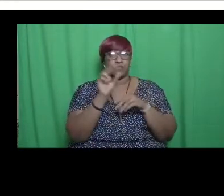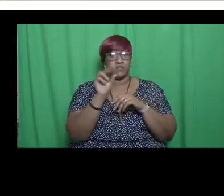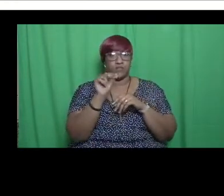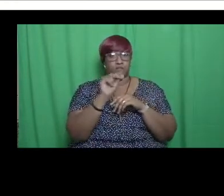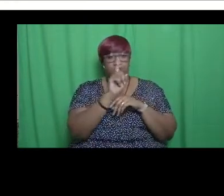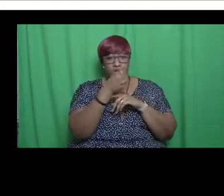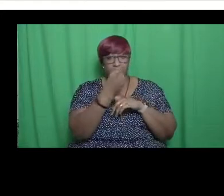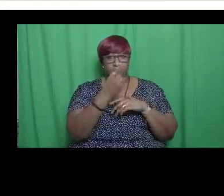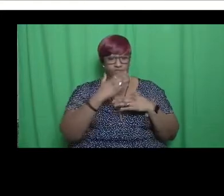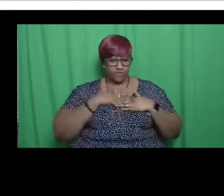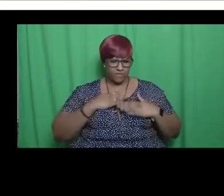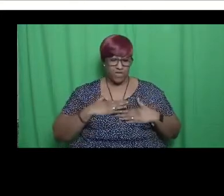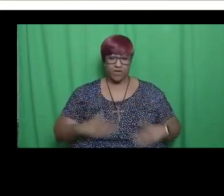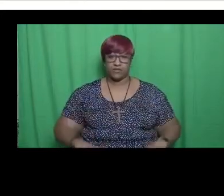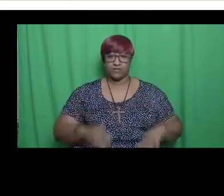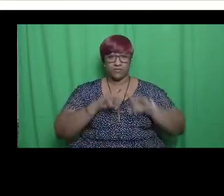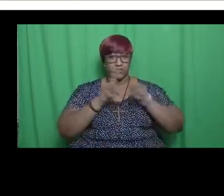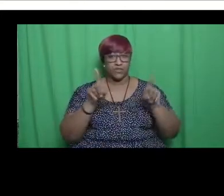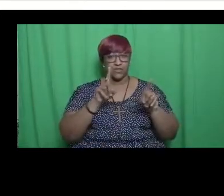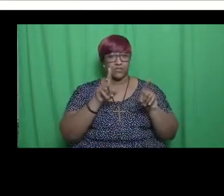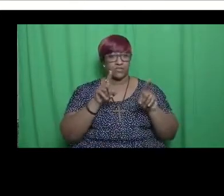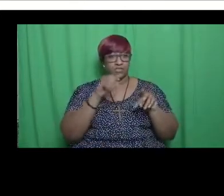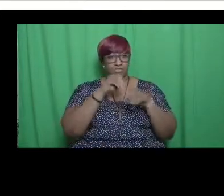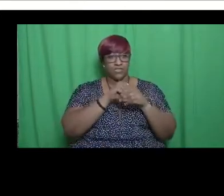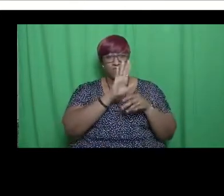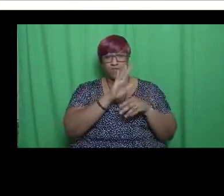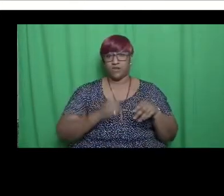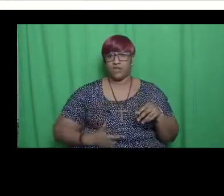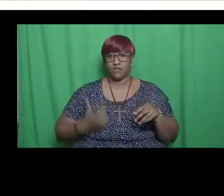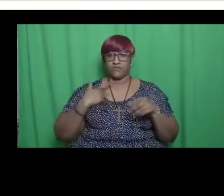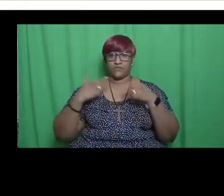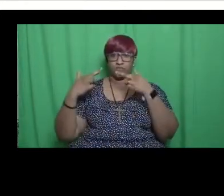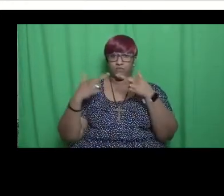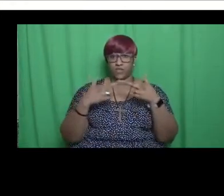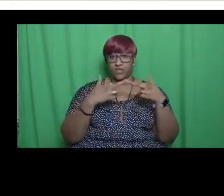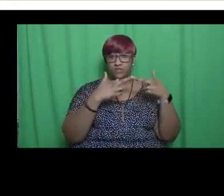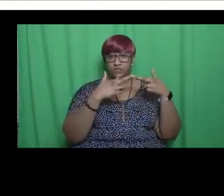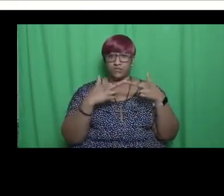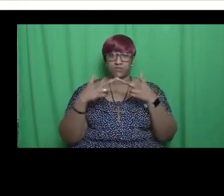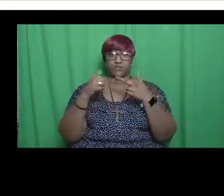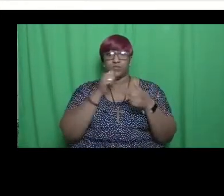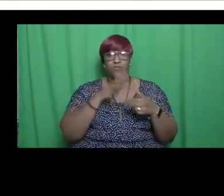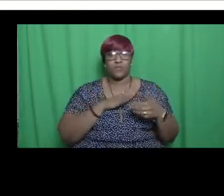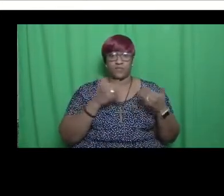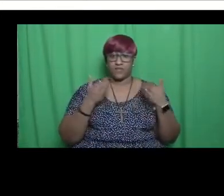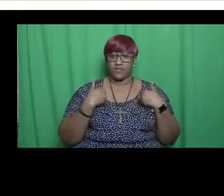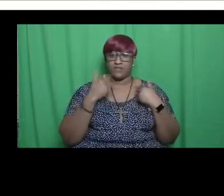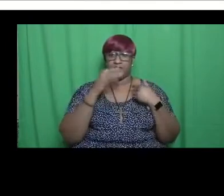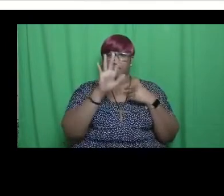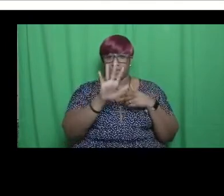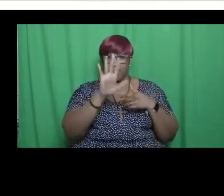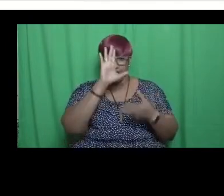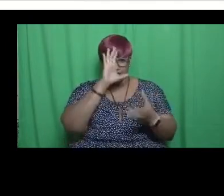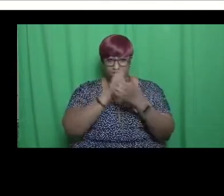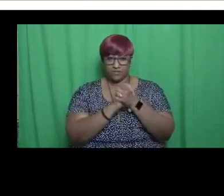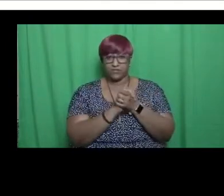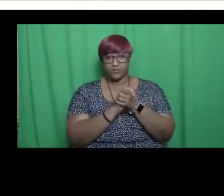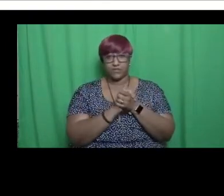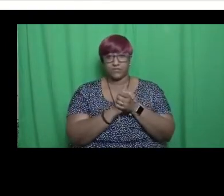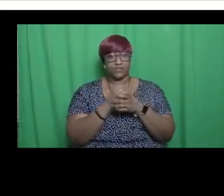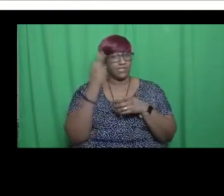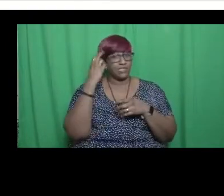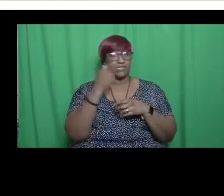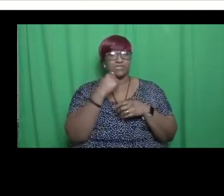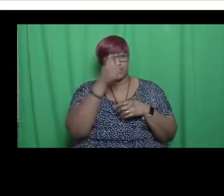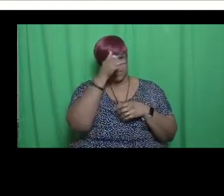way physically. She was going the wrong way in her life, relationally. The woman had five husbands. And he said,